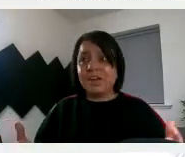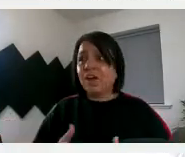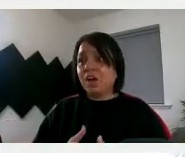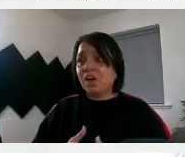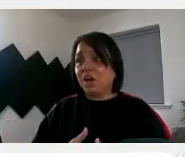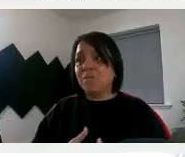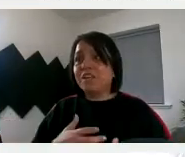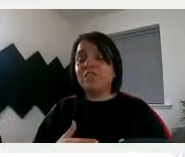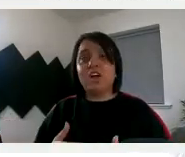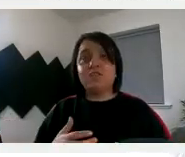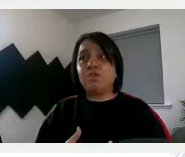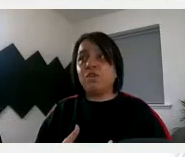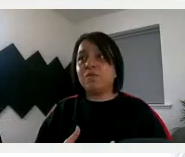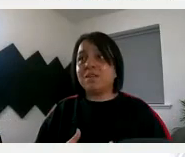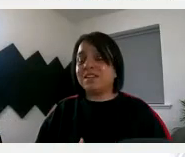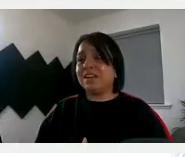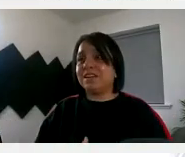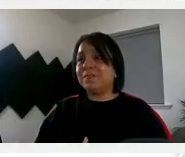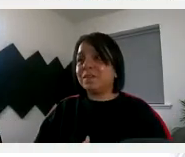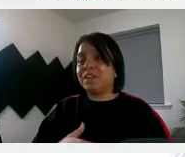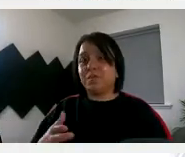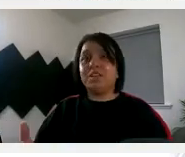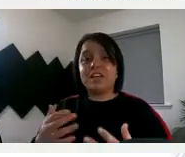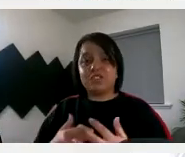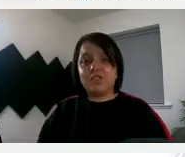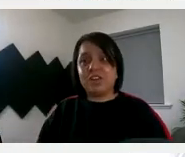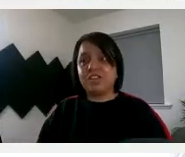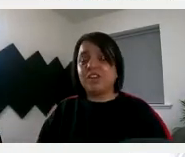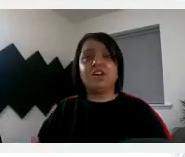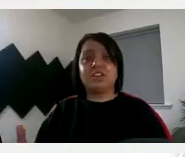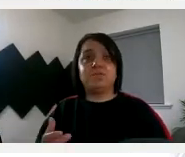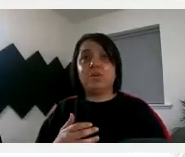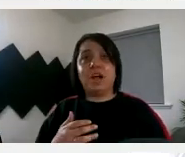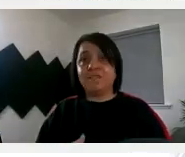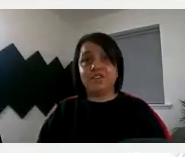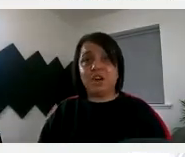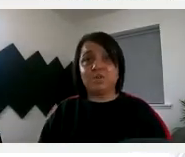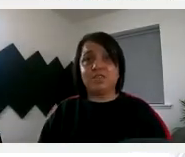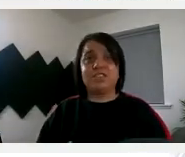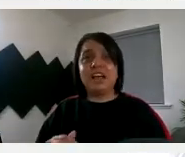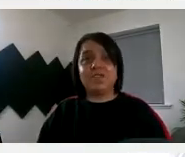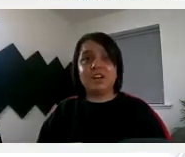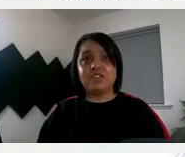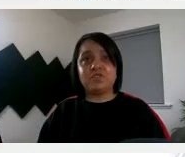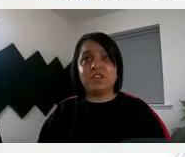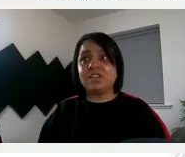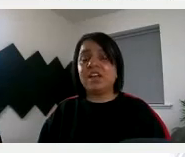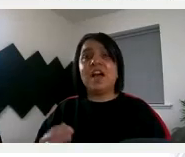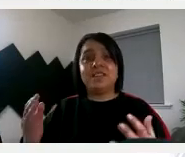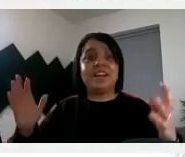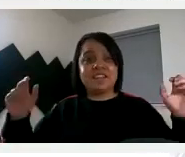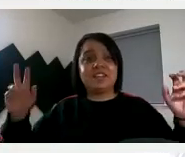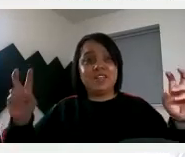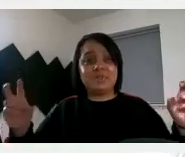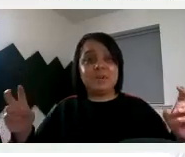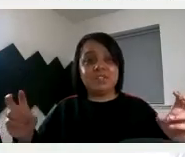way. When you hear a lot of roadman slang, it's with the next generation. A lot of them don't have the jobs, they just hang around on the street, and they're